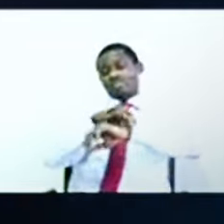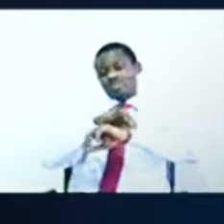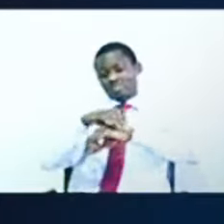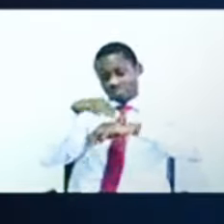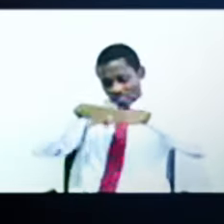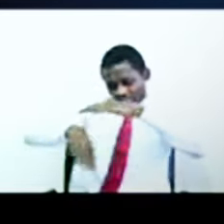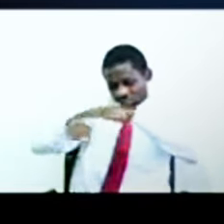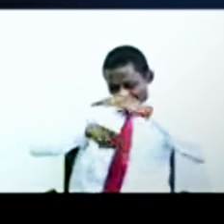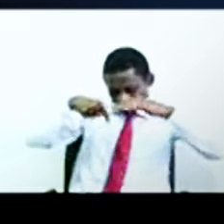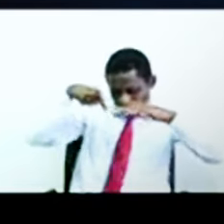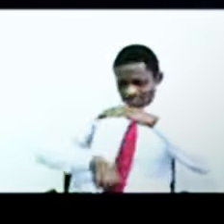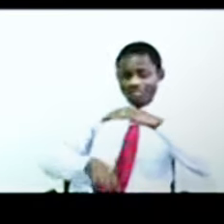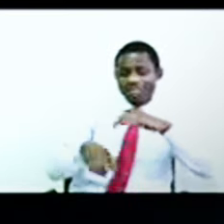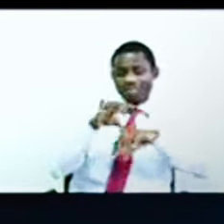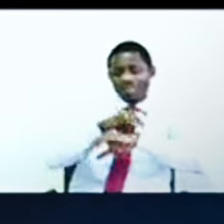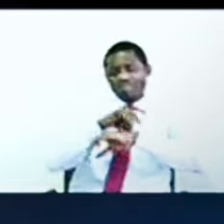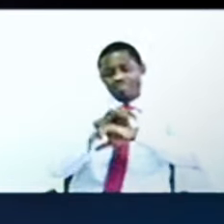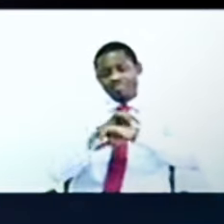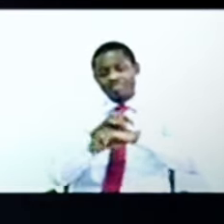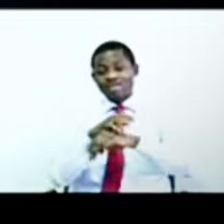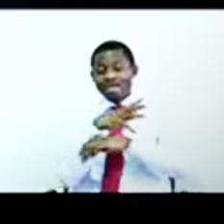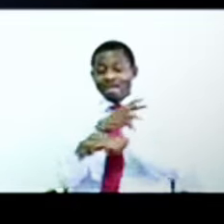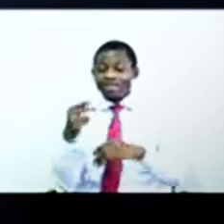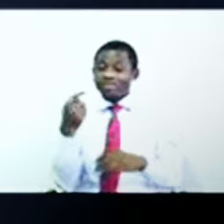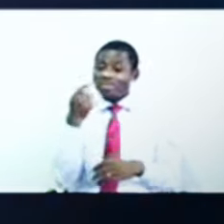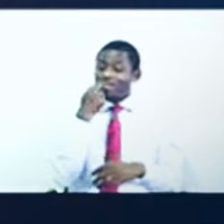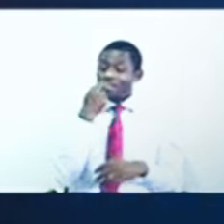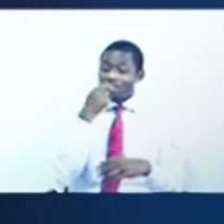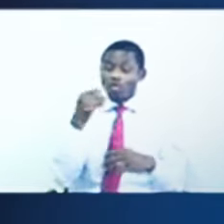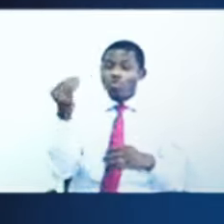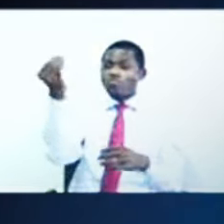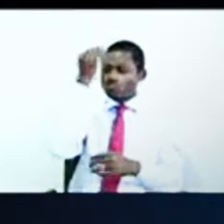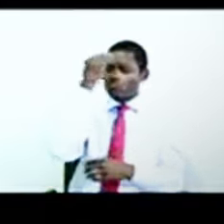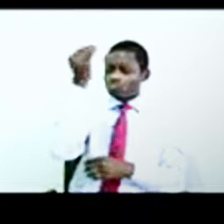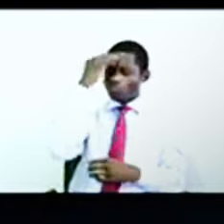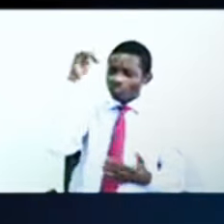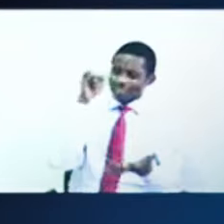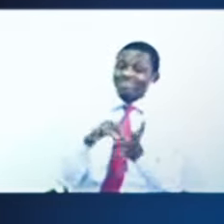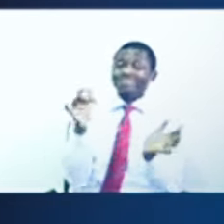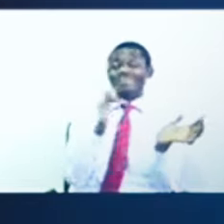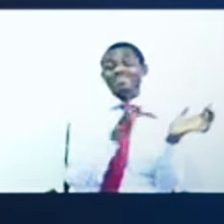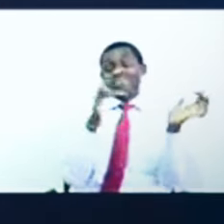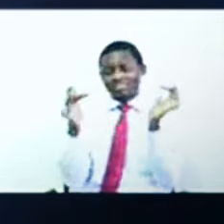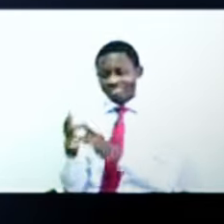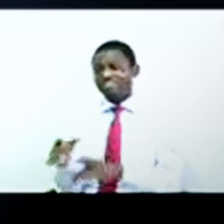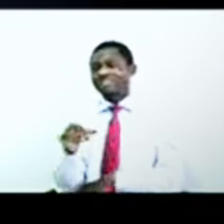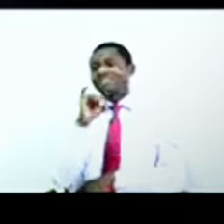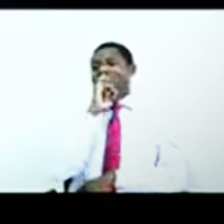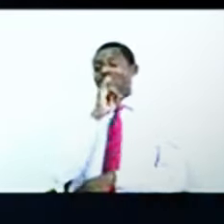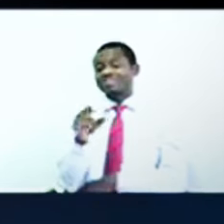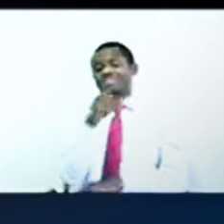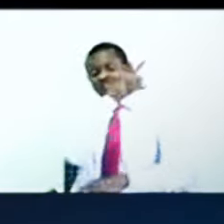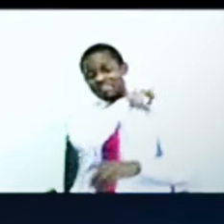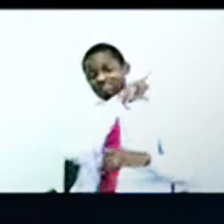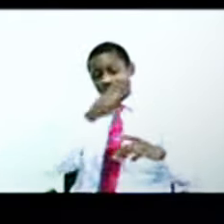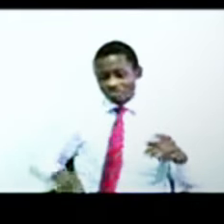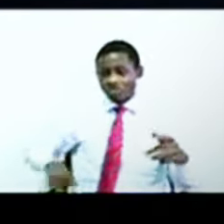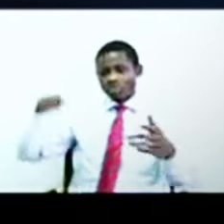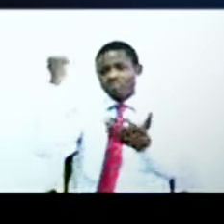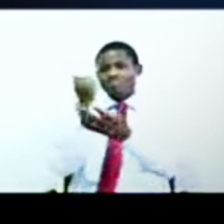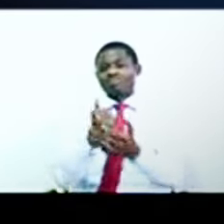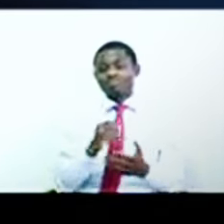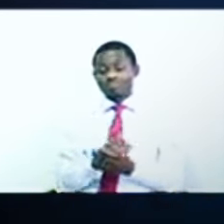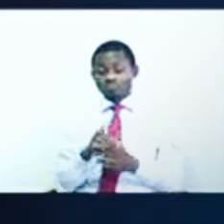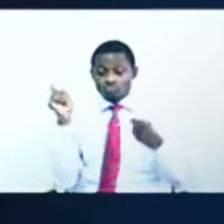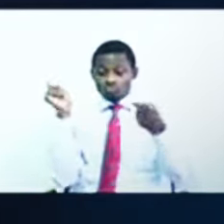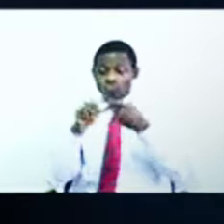the earth, and every tongue acknowledge that Jesus Christ is Lord, to